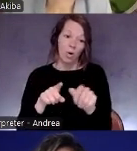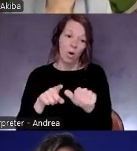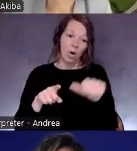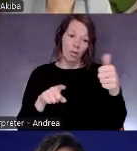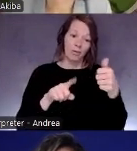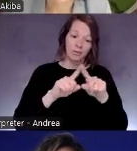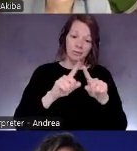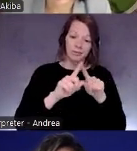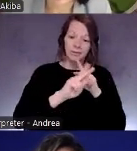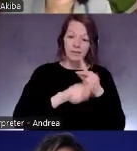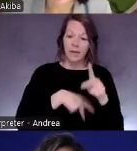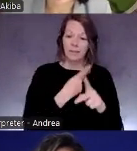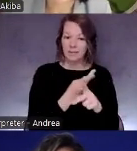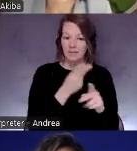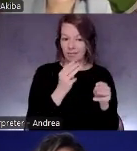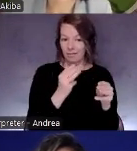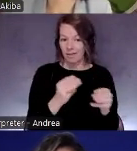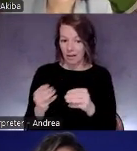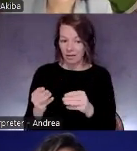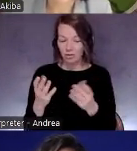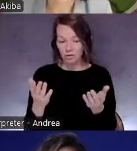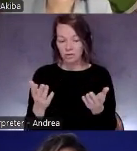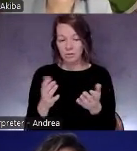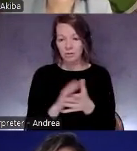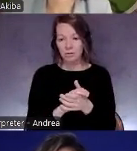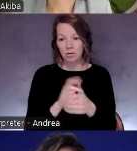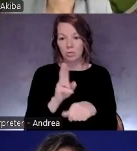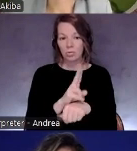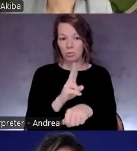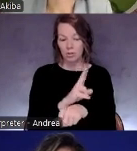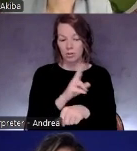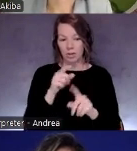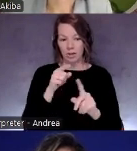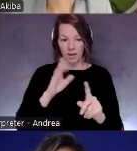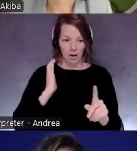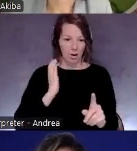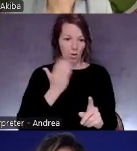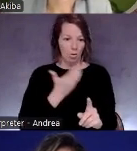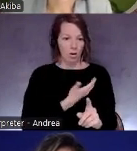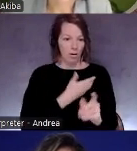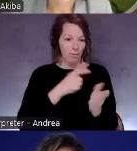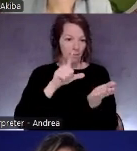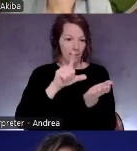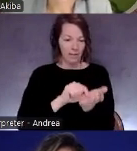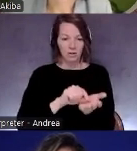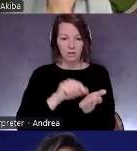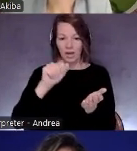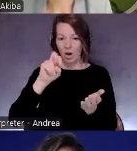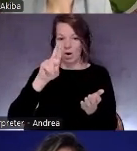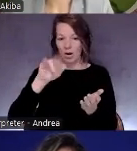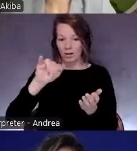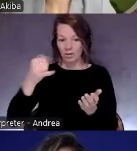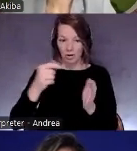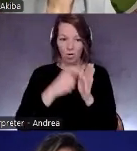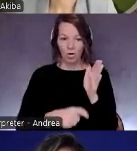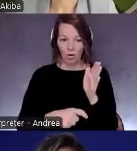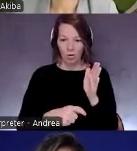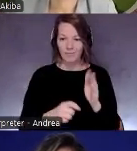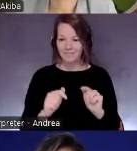types of methodologies used in our published AERJ article.